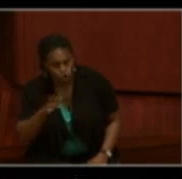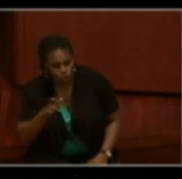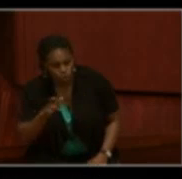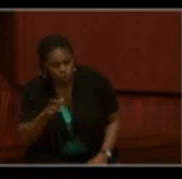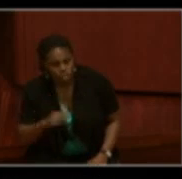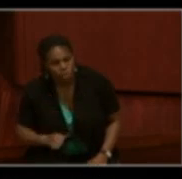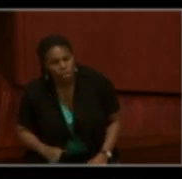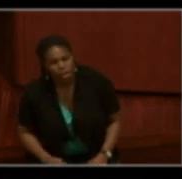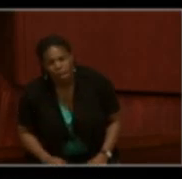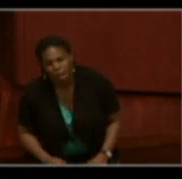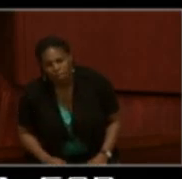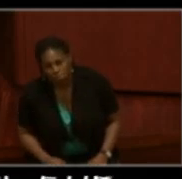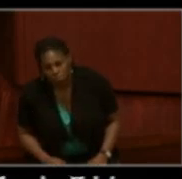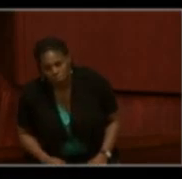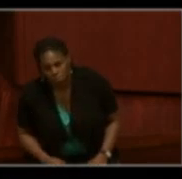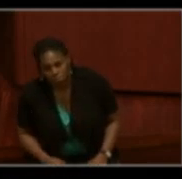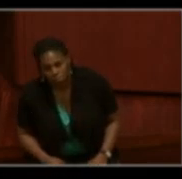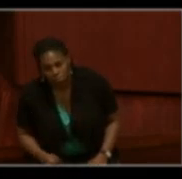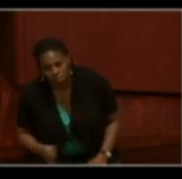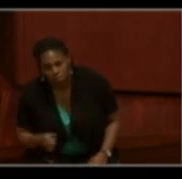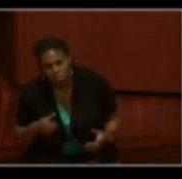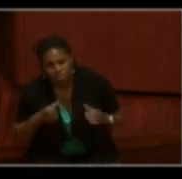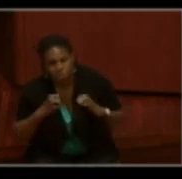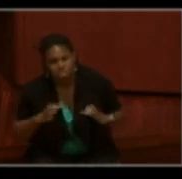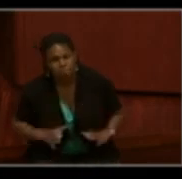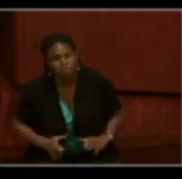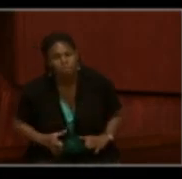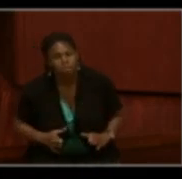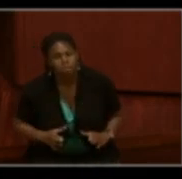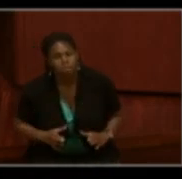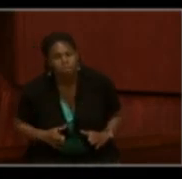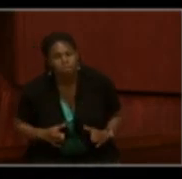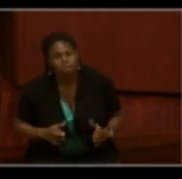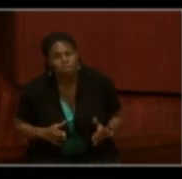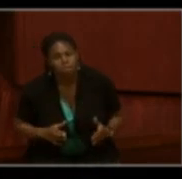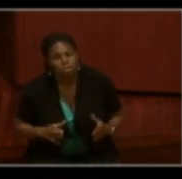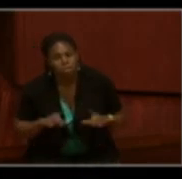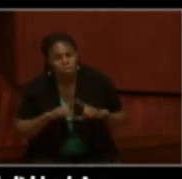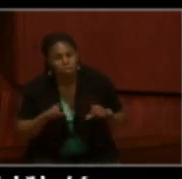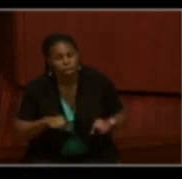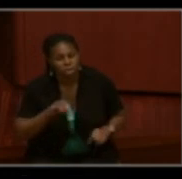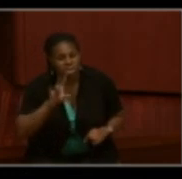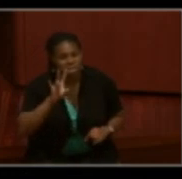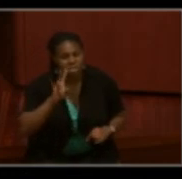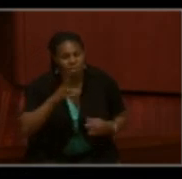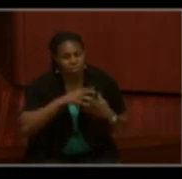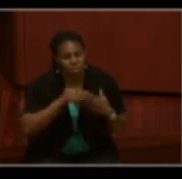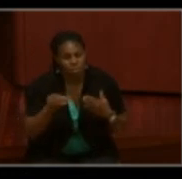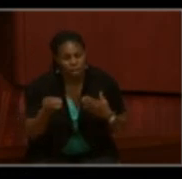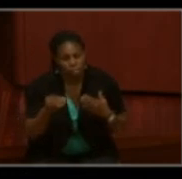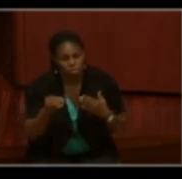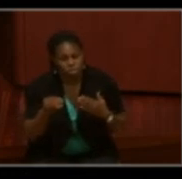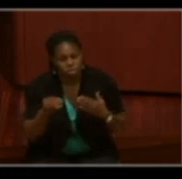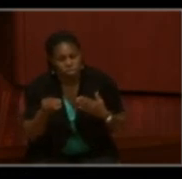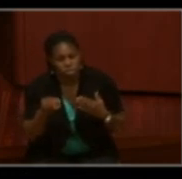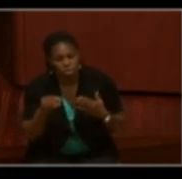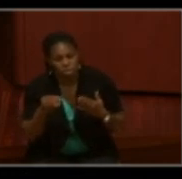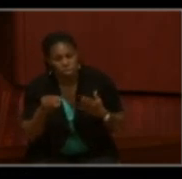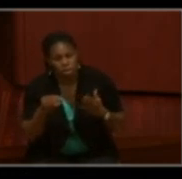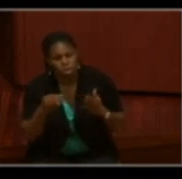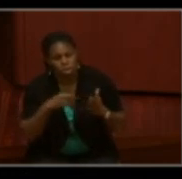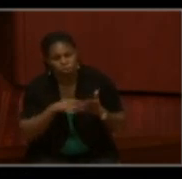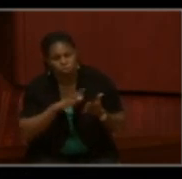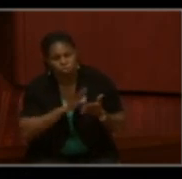$27. The civilian service record card are $7 per service record card. The records of persons